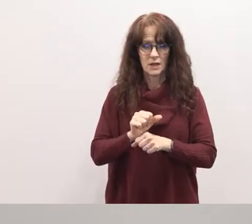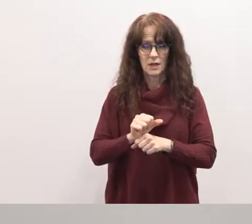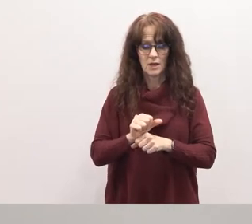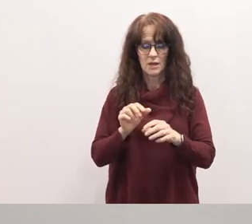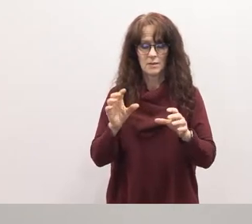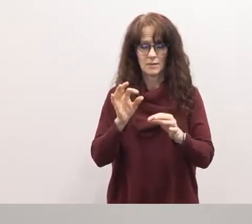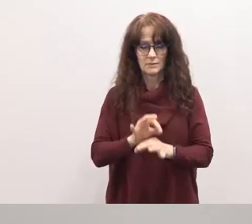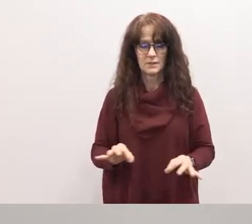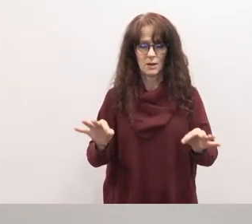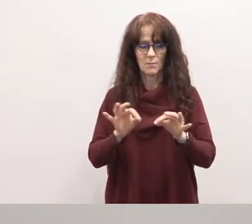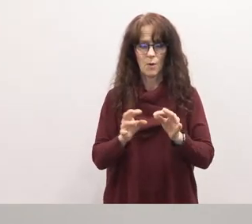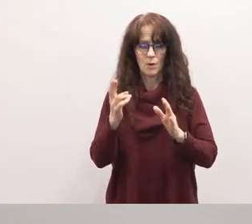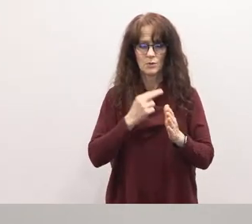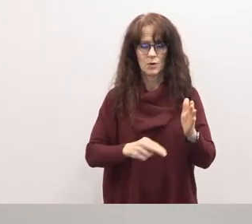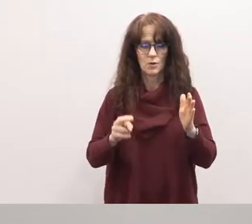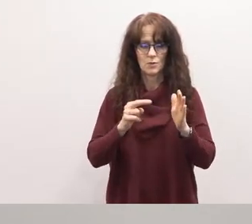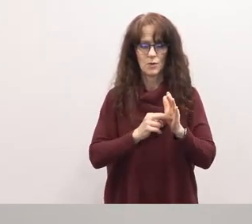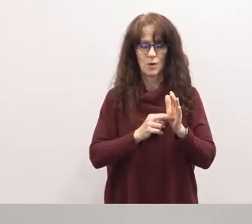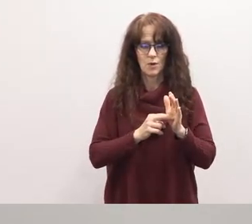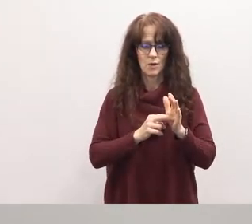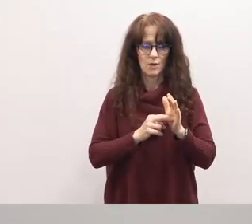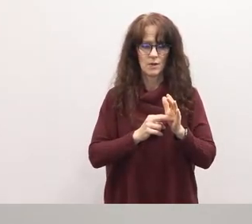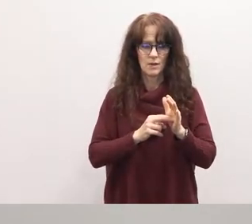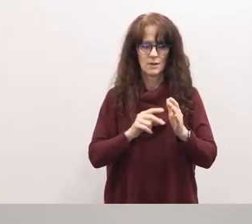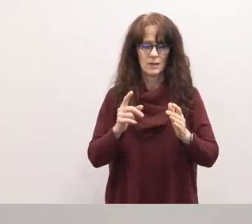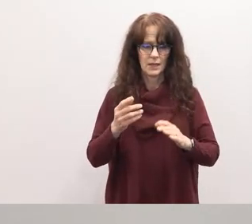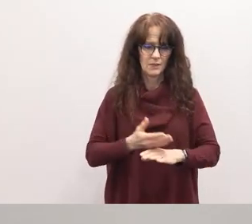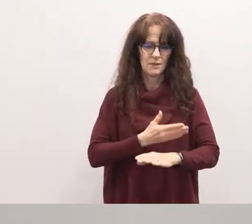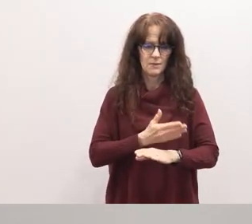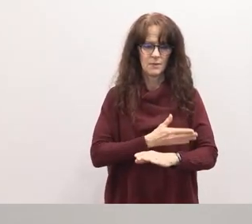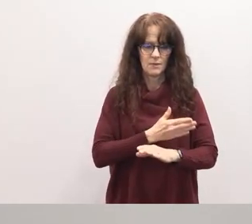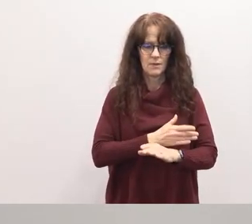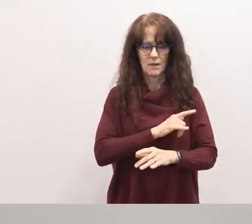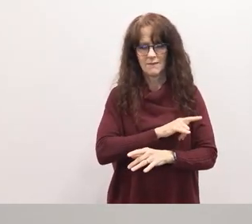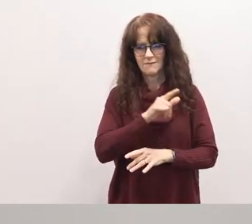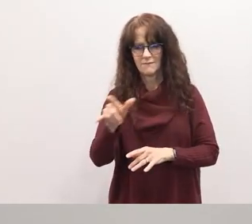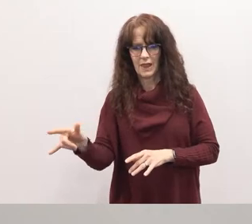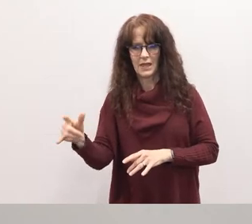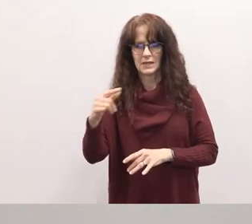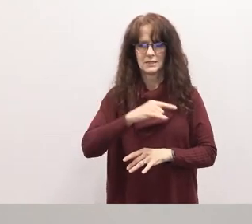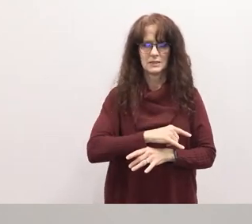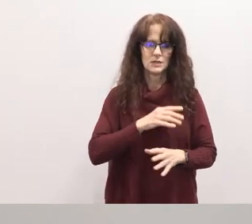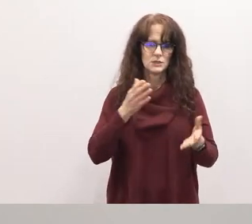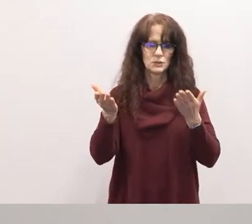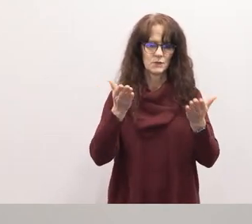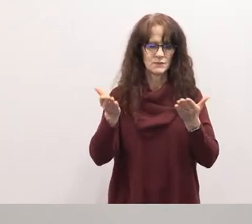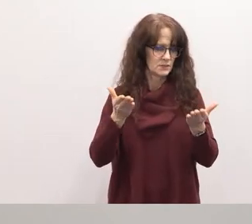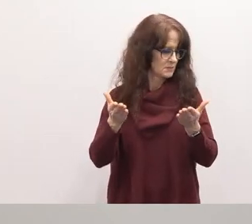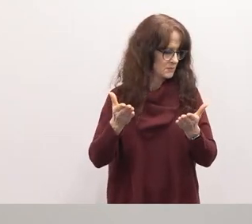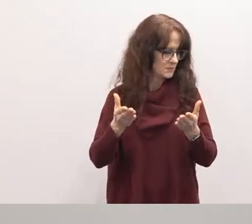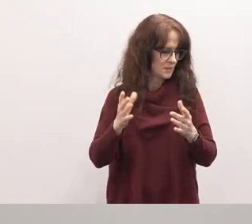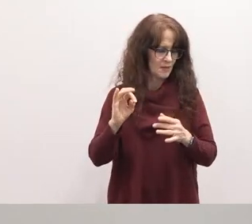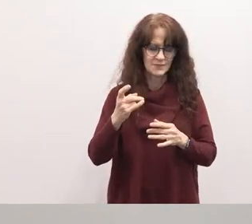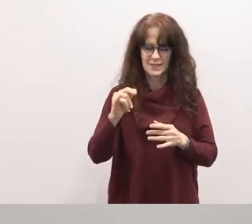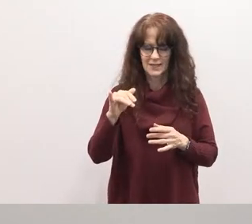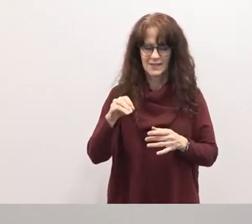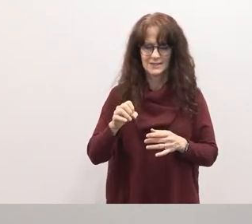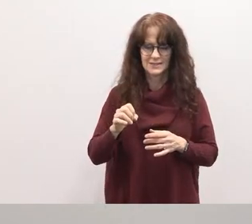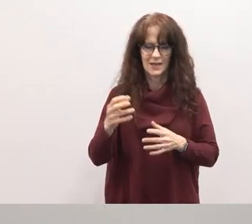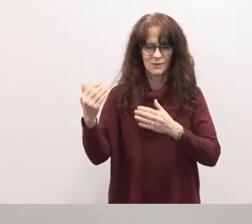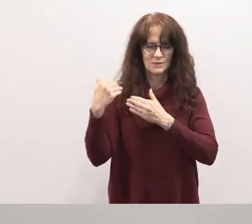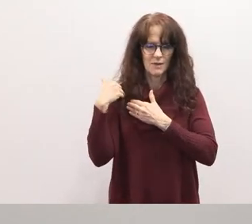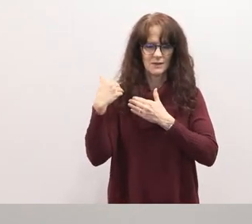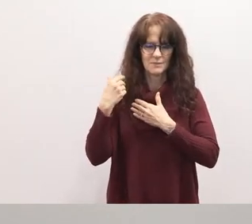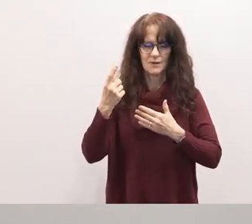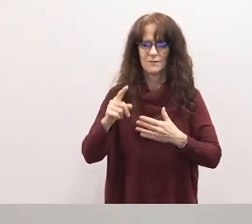important role in the revitalization of the airport's flight services and facilities, and she was